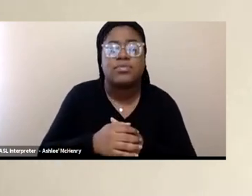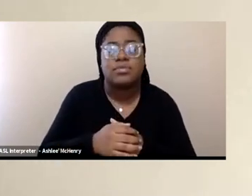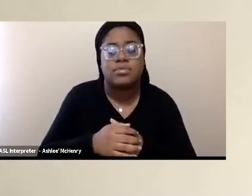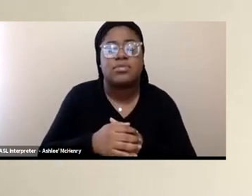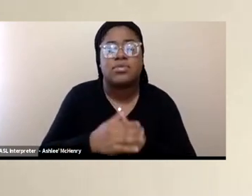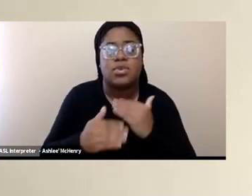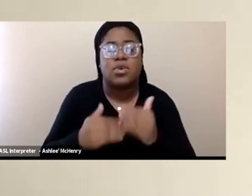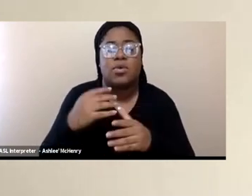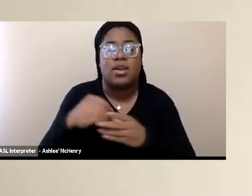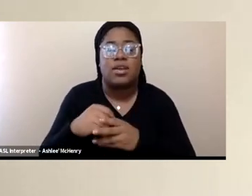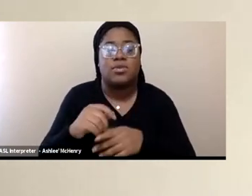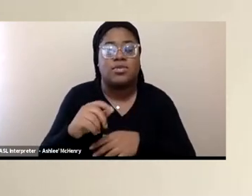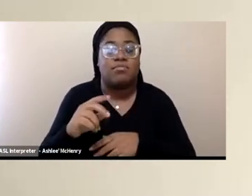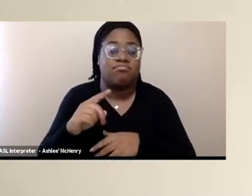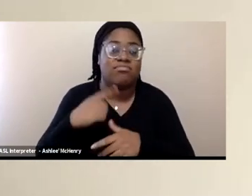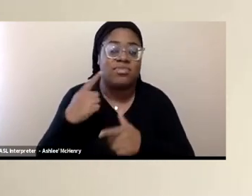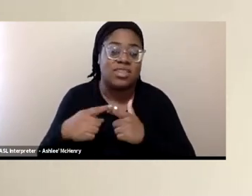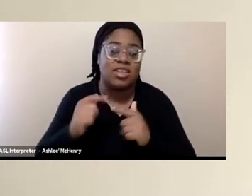into Doogie.